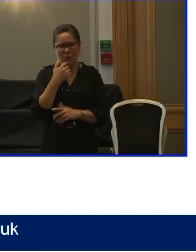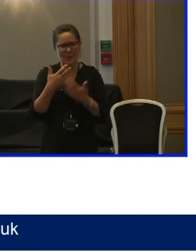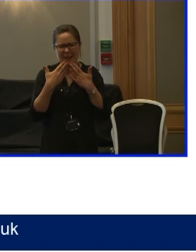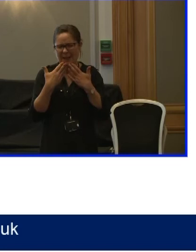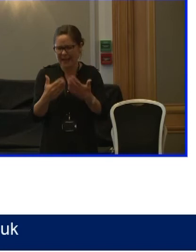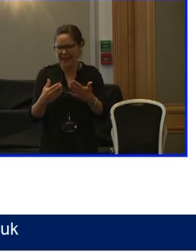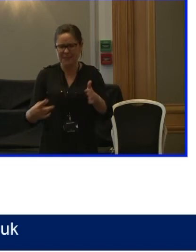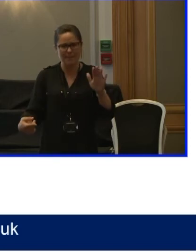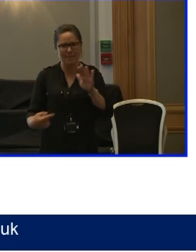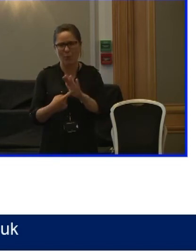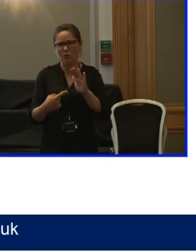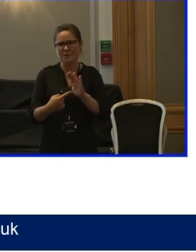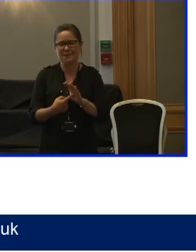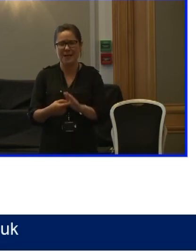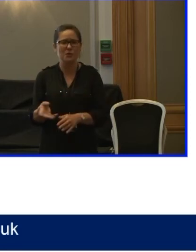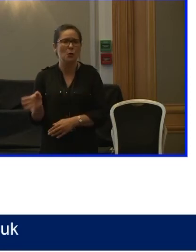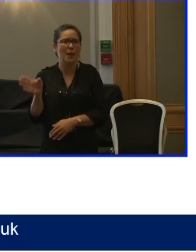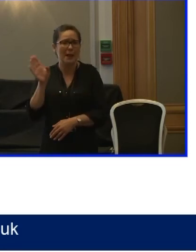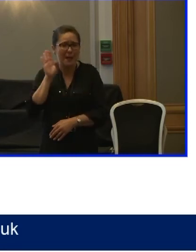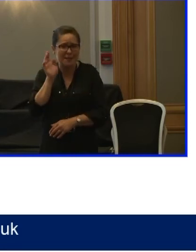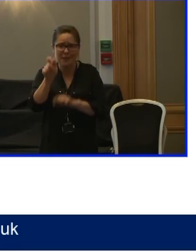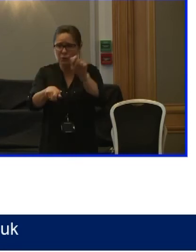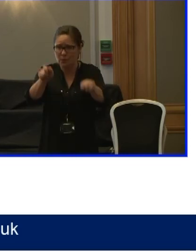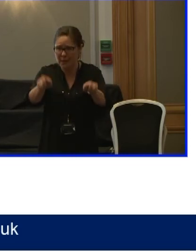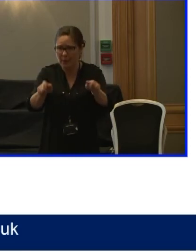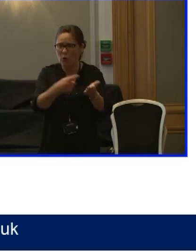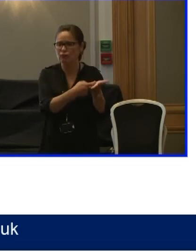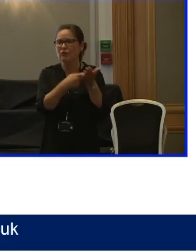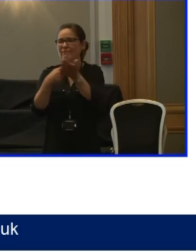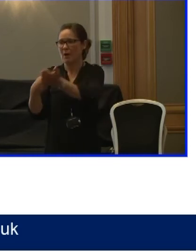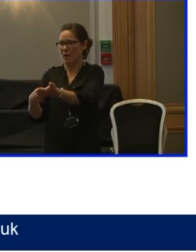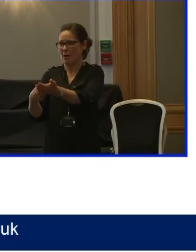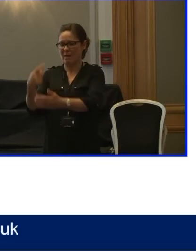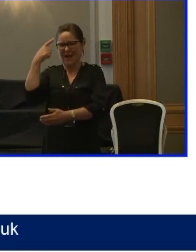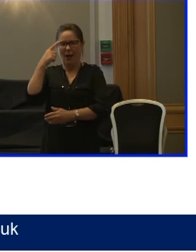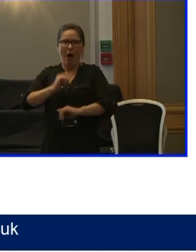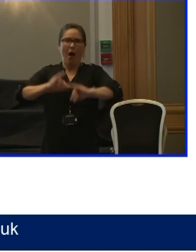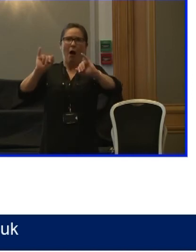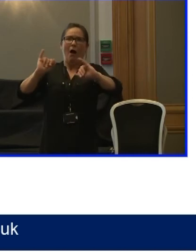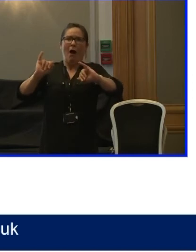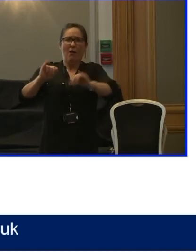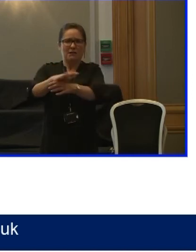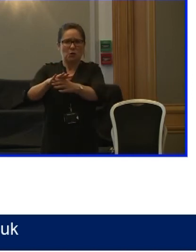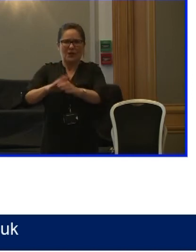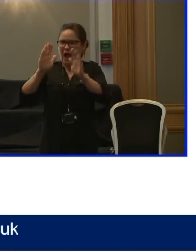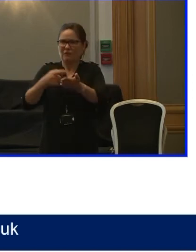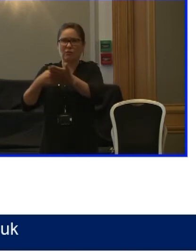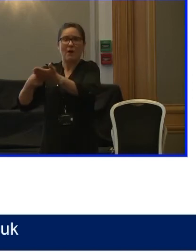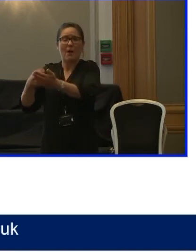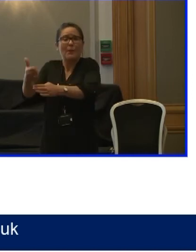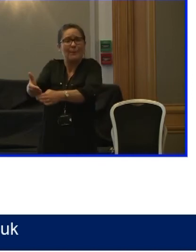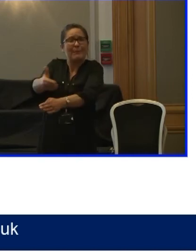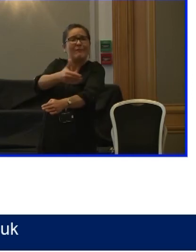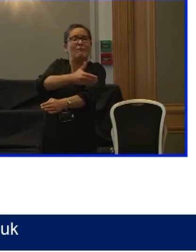refer, please have awareness, and of course, only when it is not a critical situation, please refer to our helpline, our